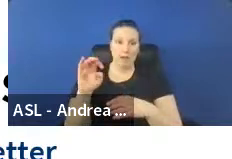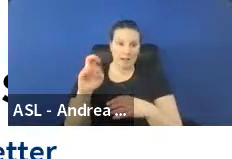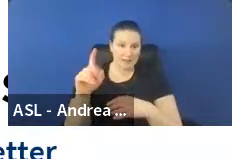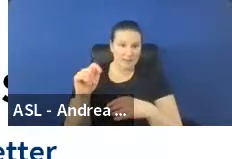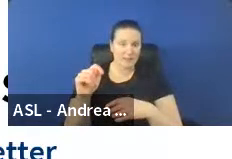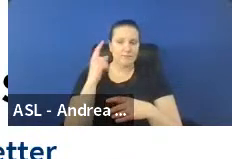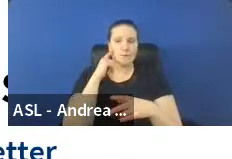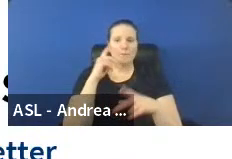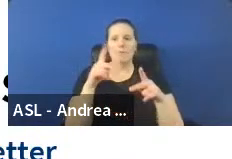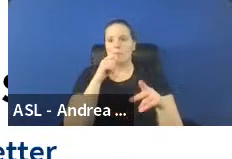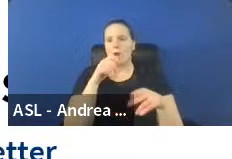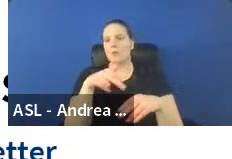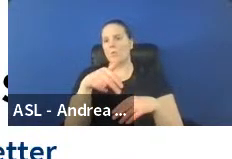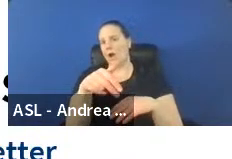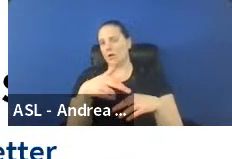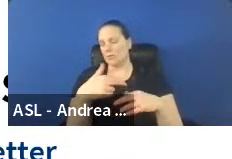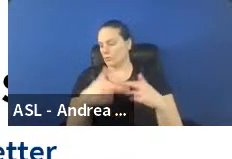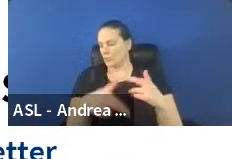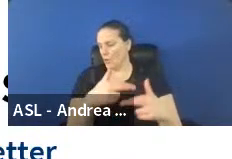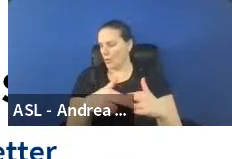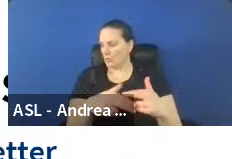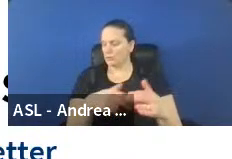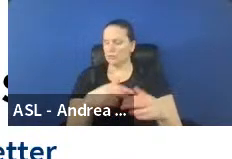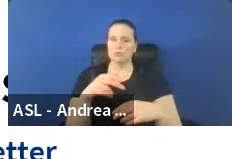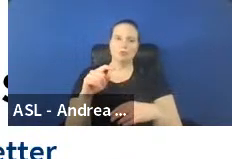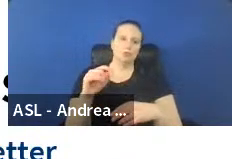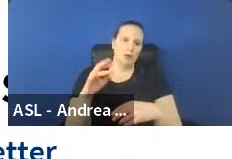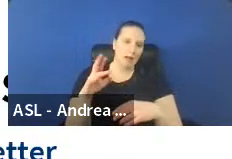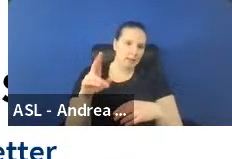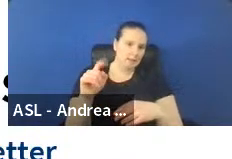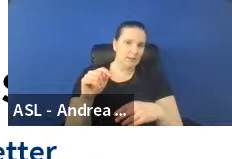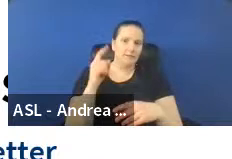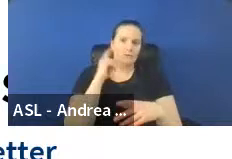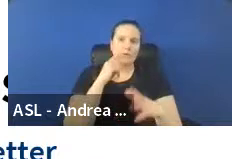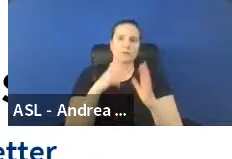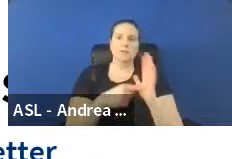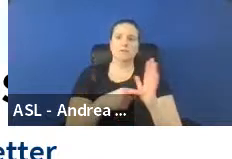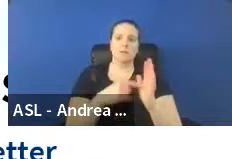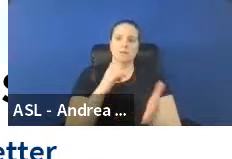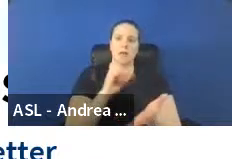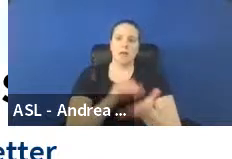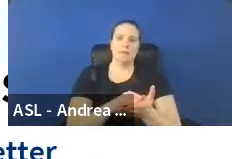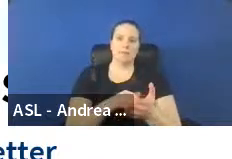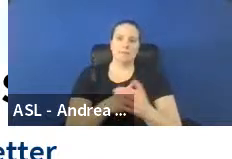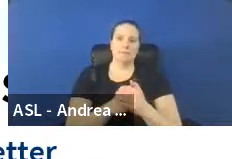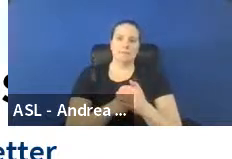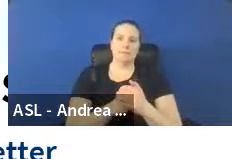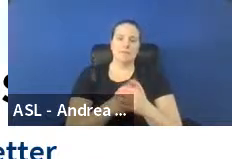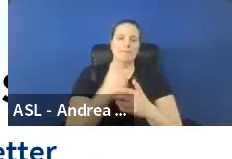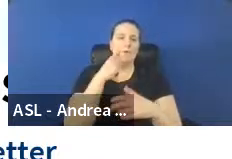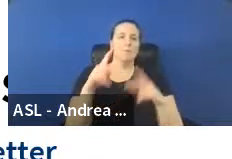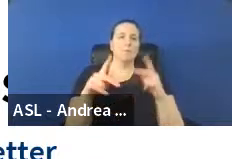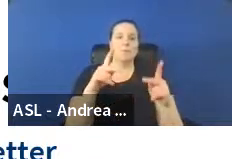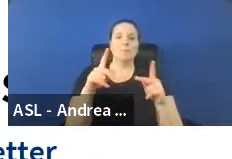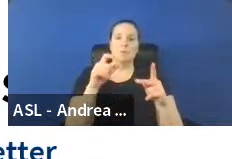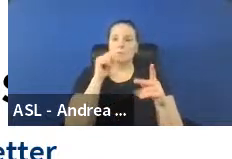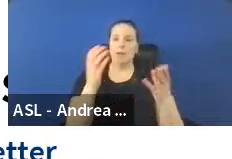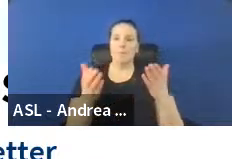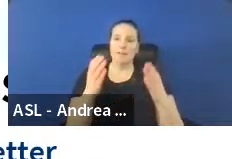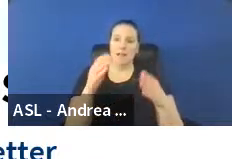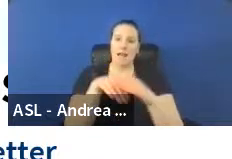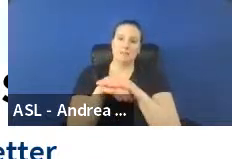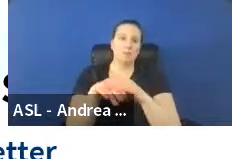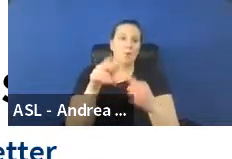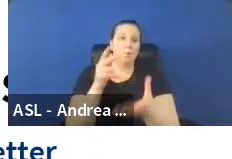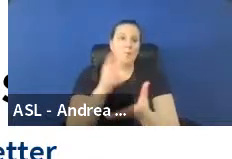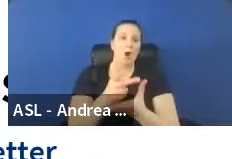walk or roll, as well as transfer from the existing bus or rail service, as well as folks that might be accessing via park and